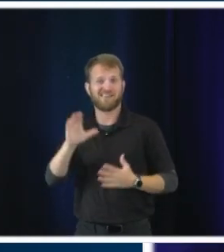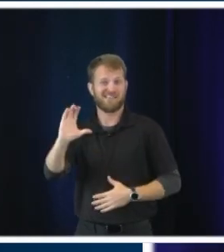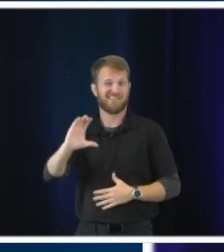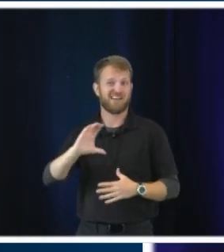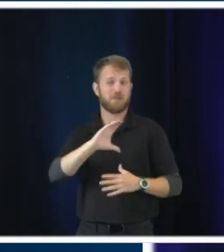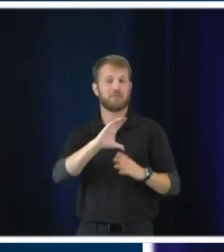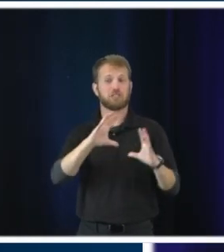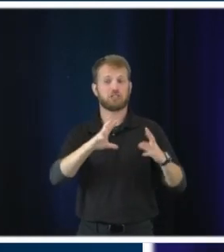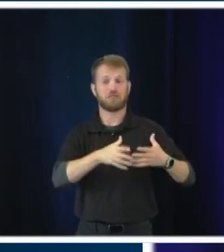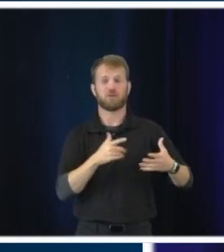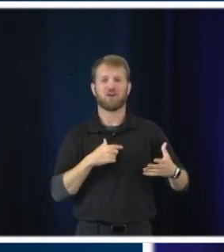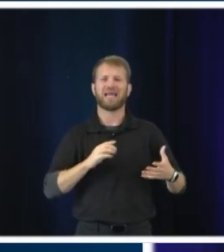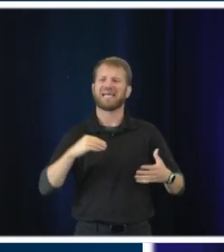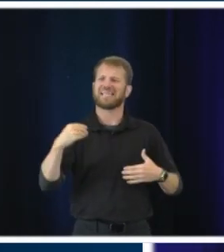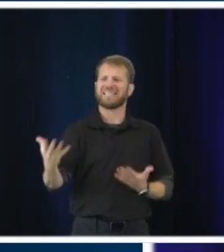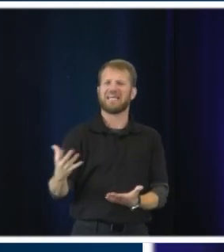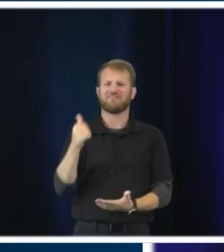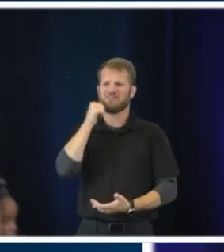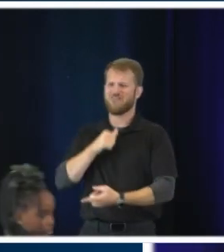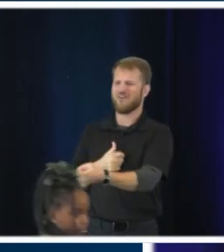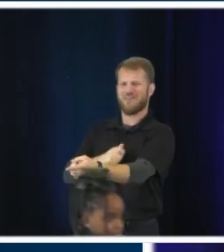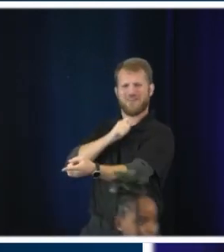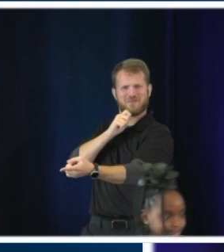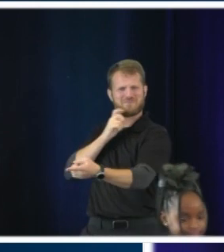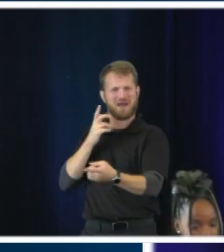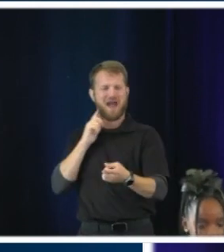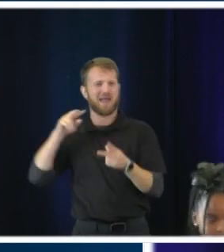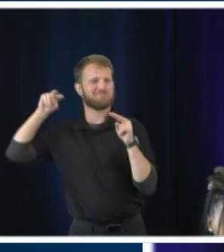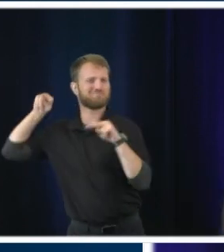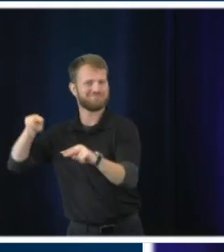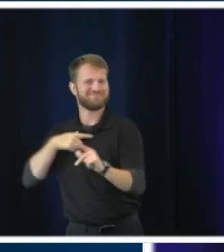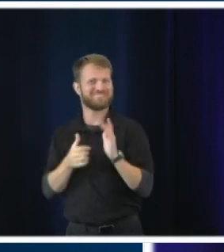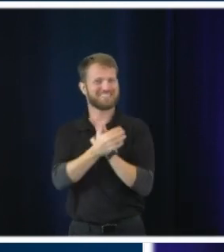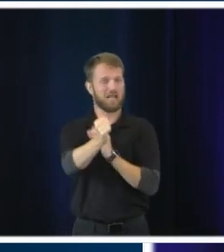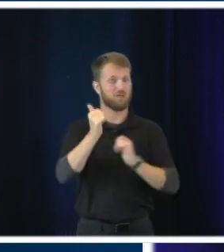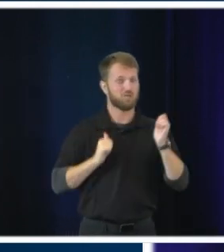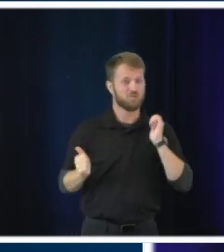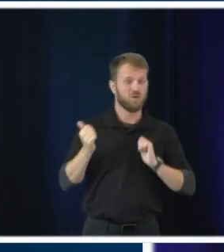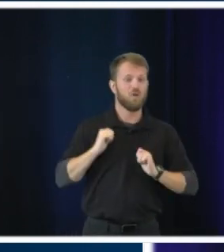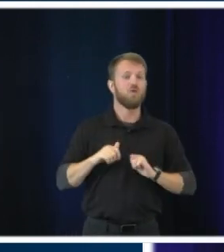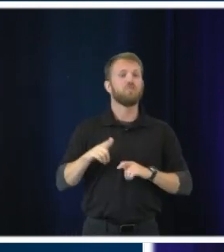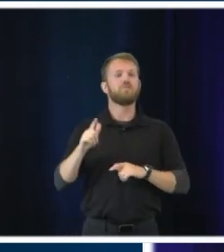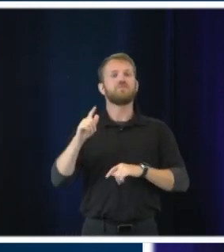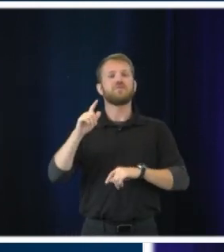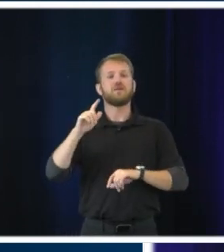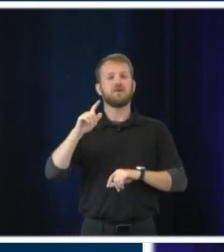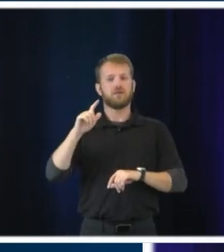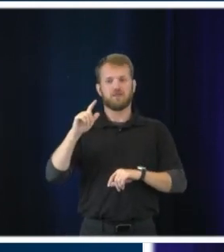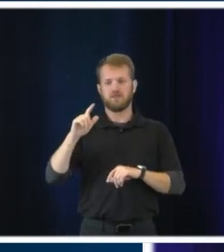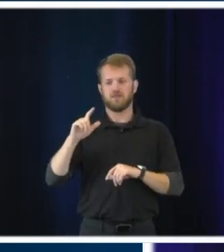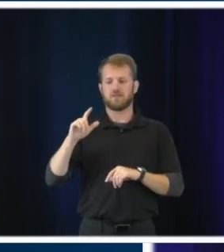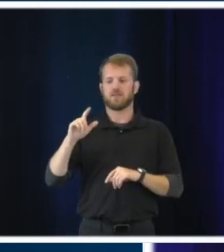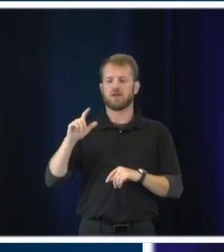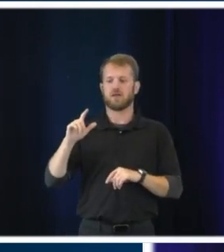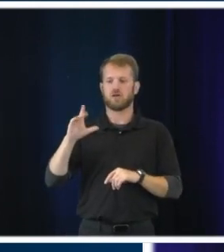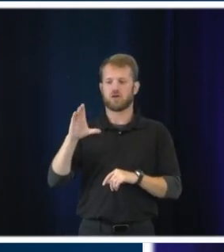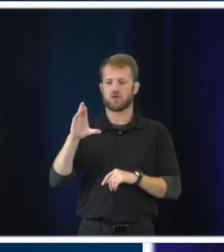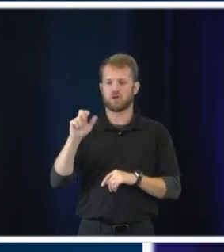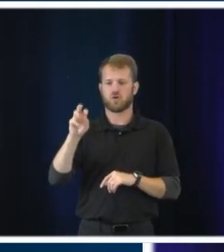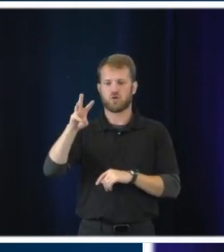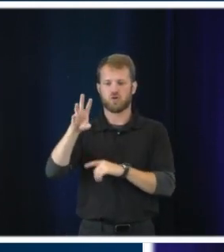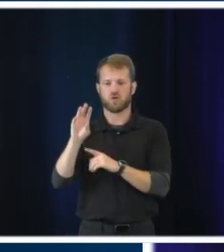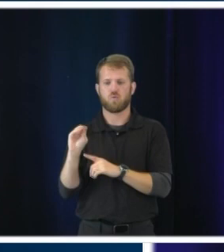Give That Girl the Mic Talent Show, Commission on Black Girls Crown Act Story Event, and the